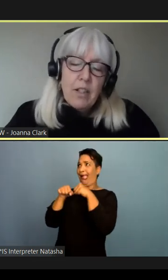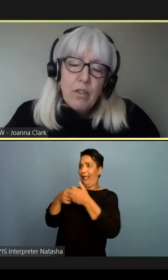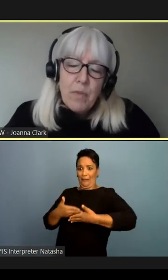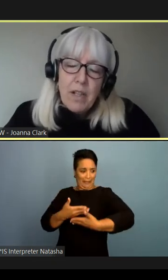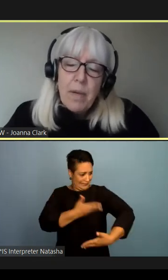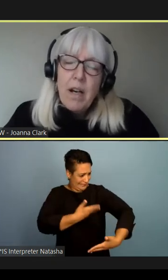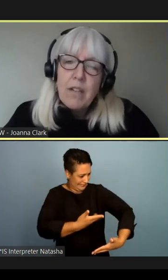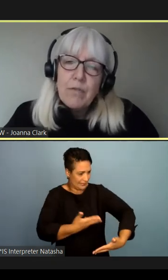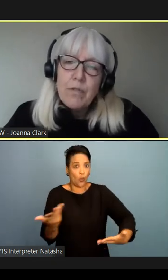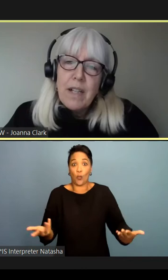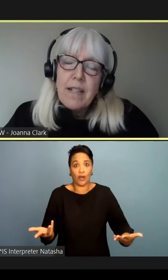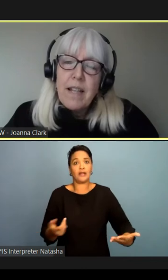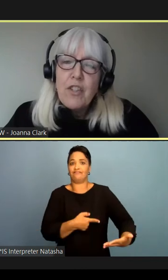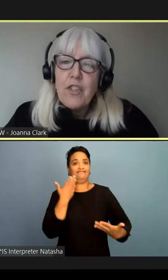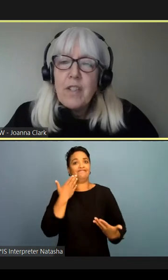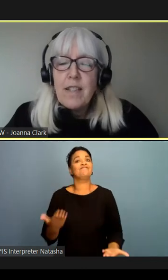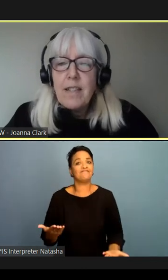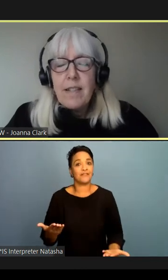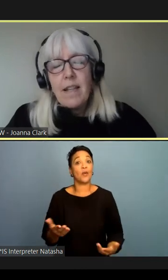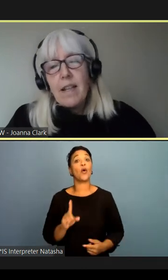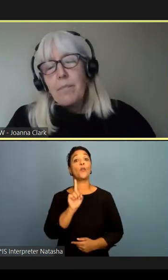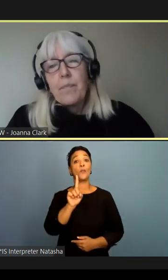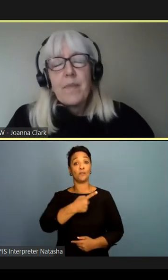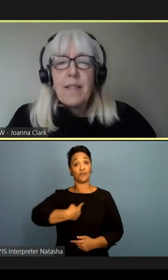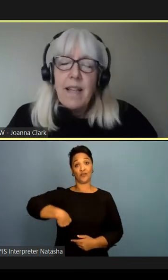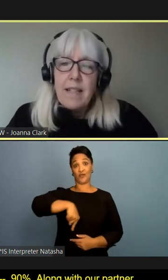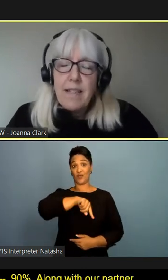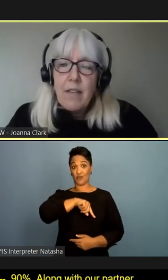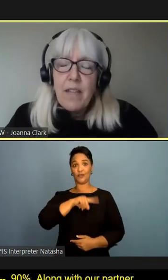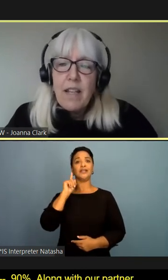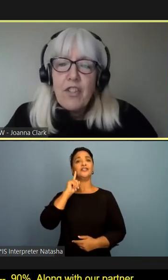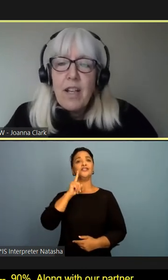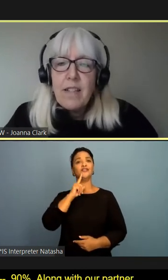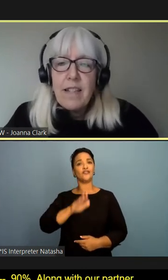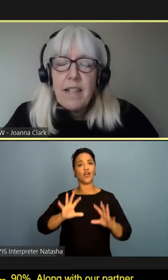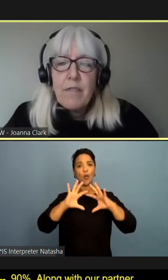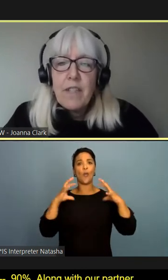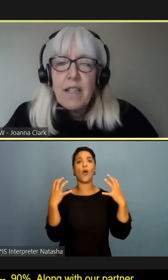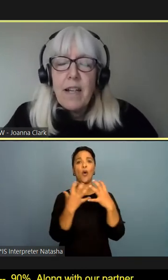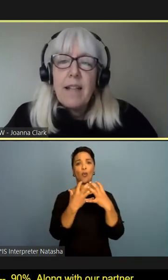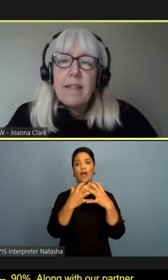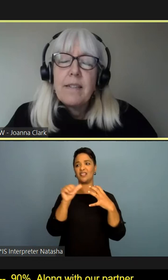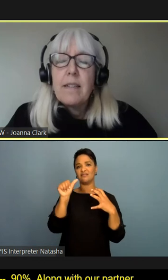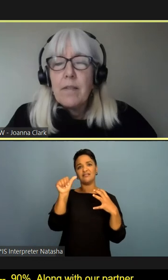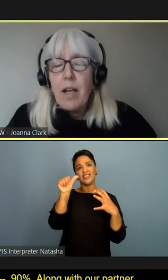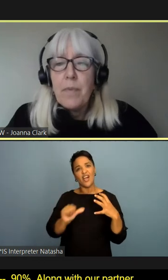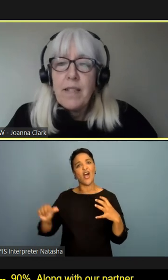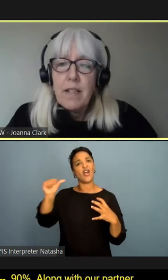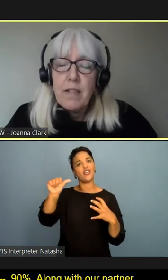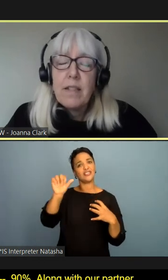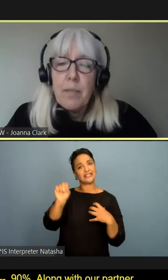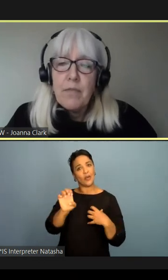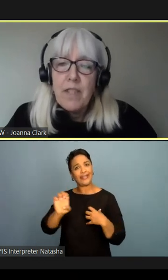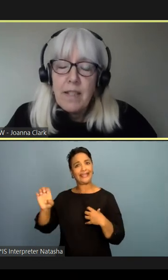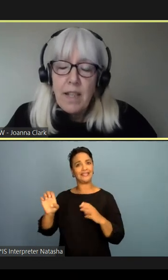And along with our partner organizations in South Asia and East Africa, and up until